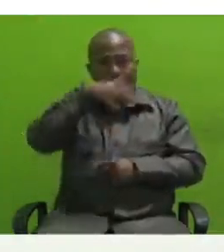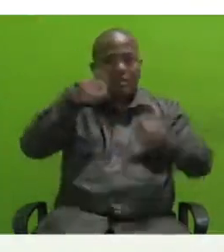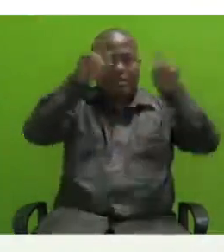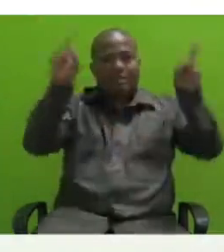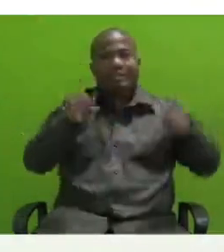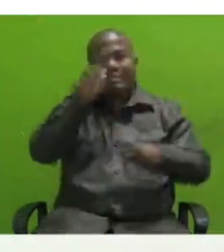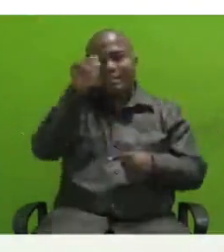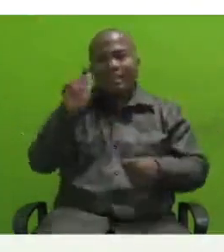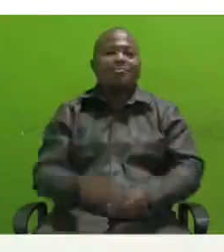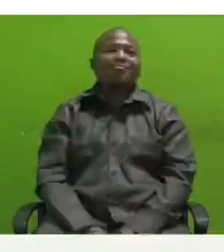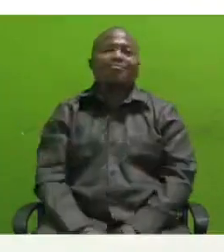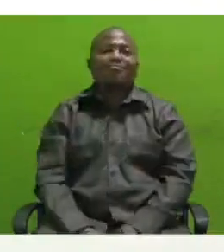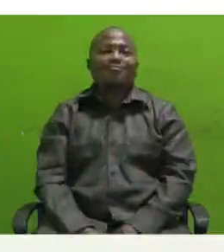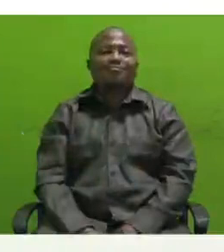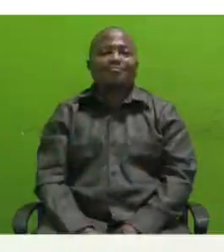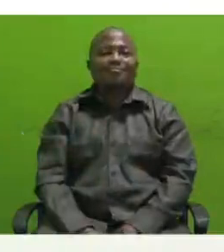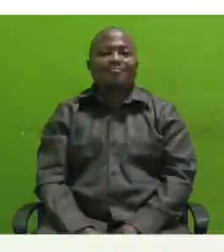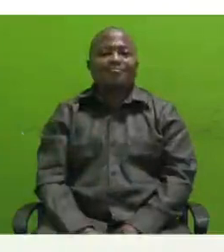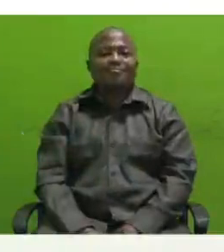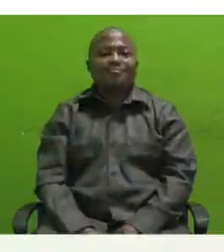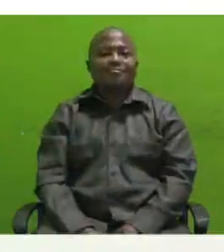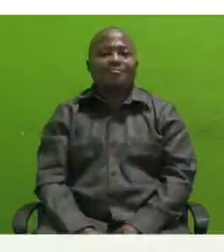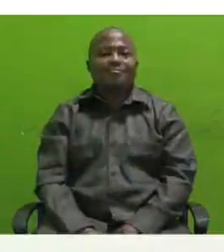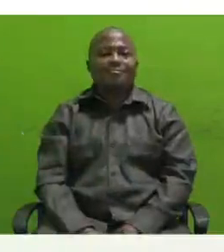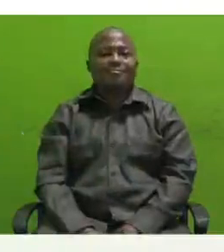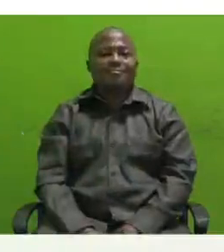thing square. So now